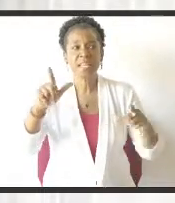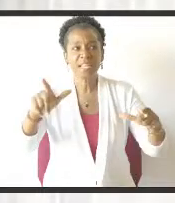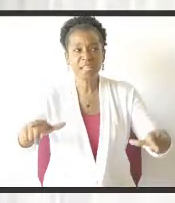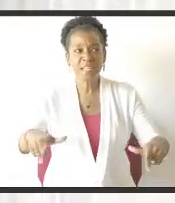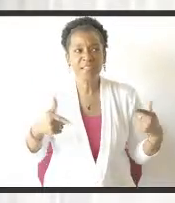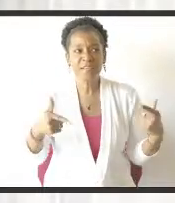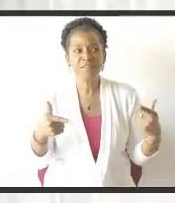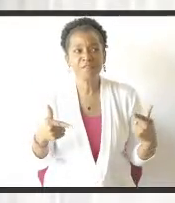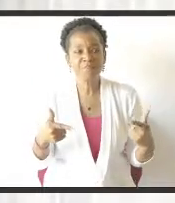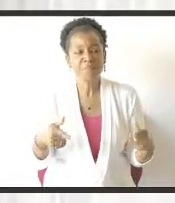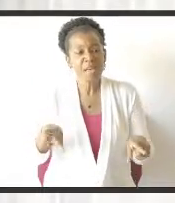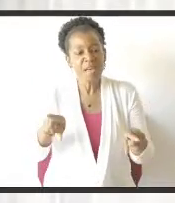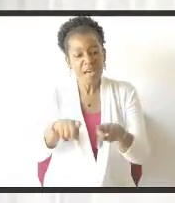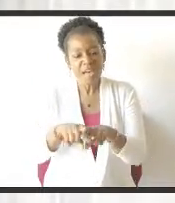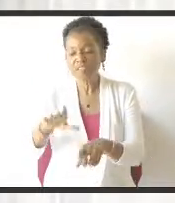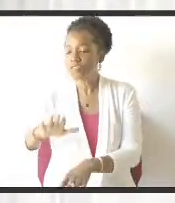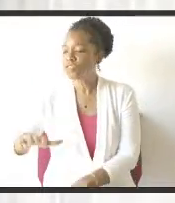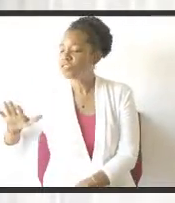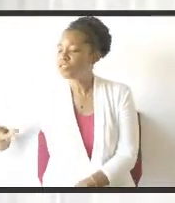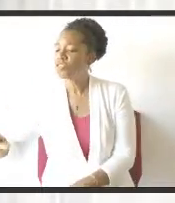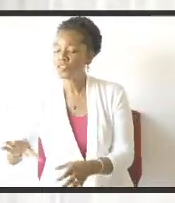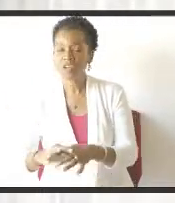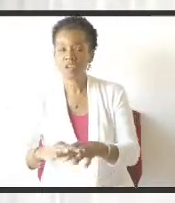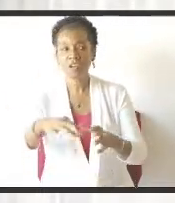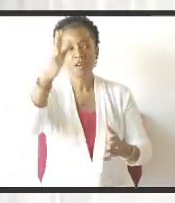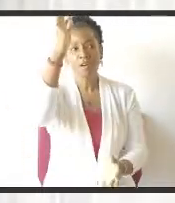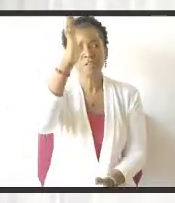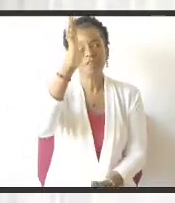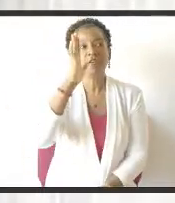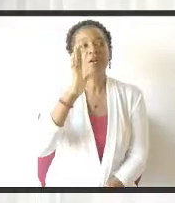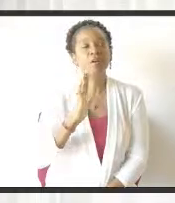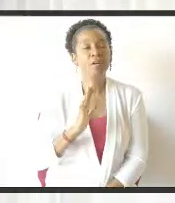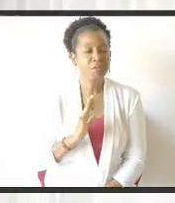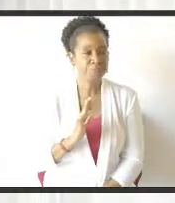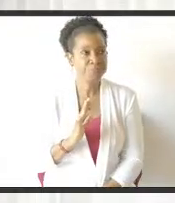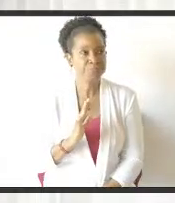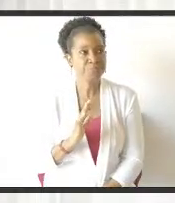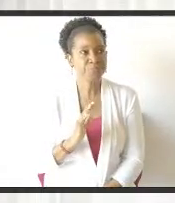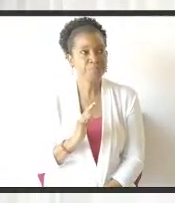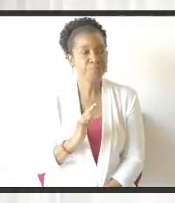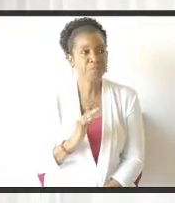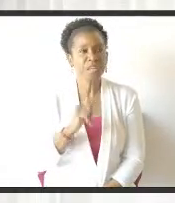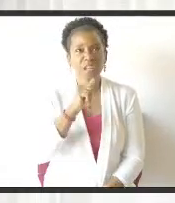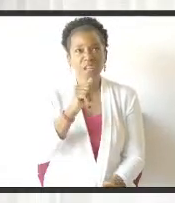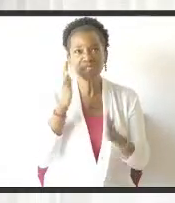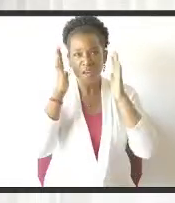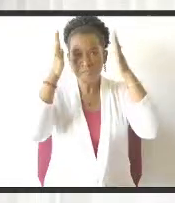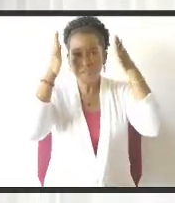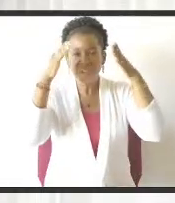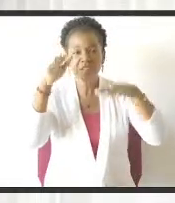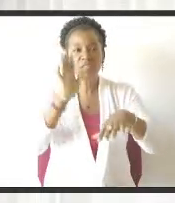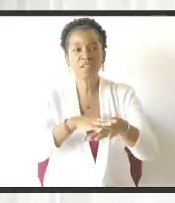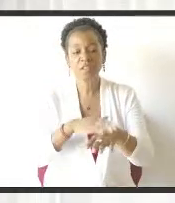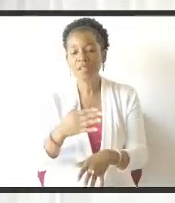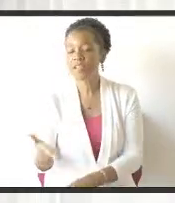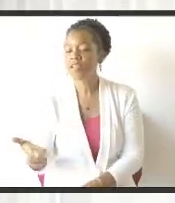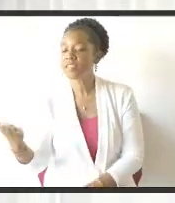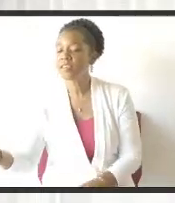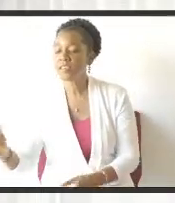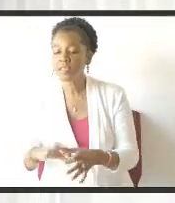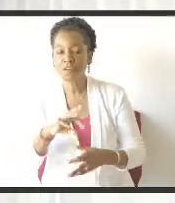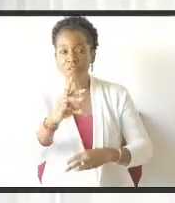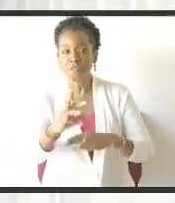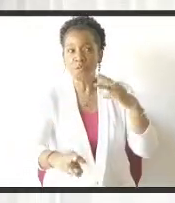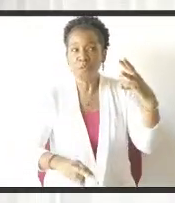They had a lot. He gave up his apostolic rights and became all things to all